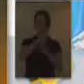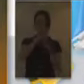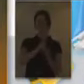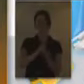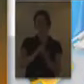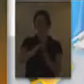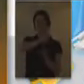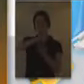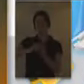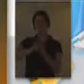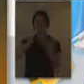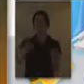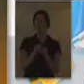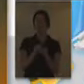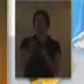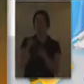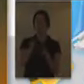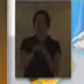to have.